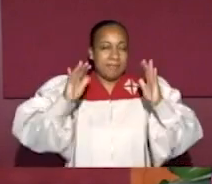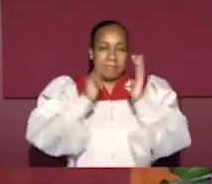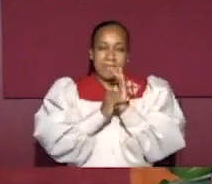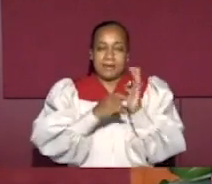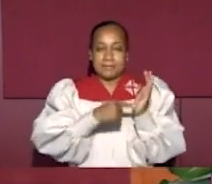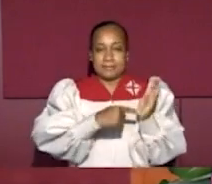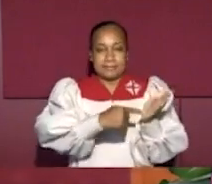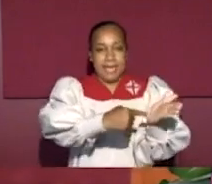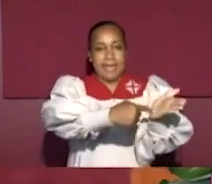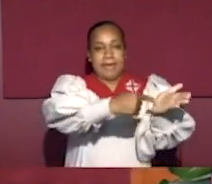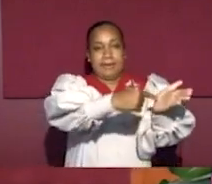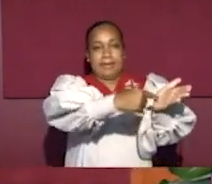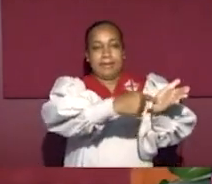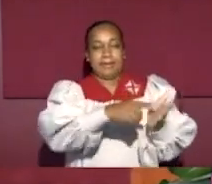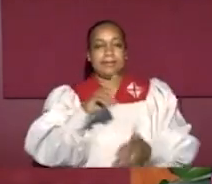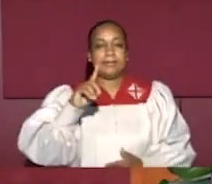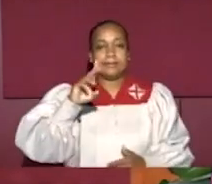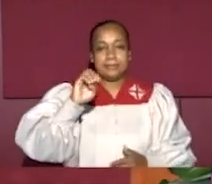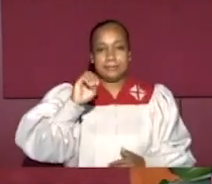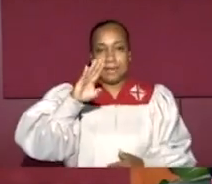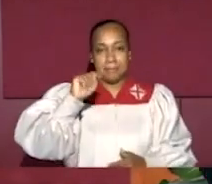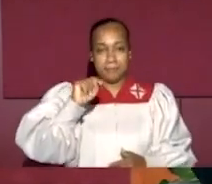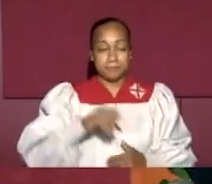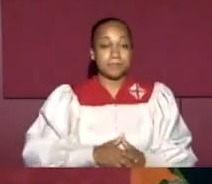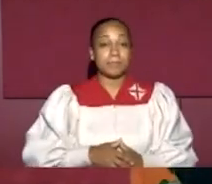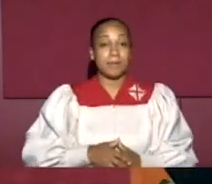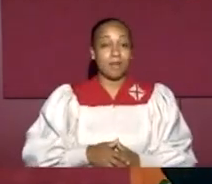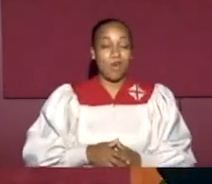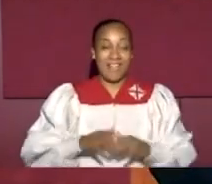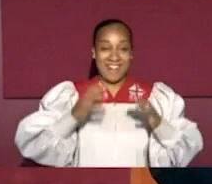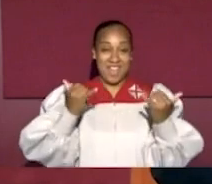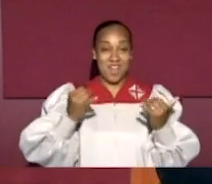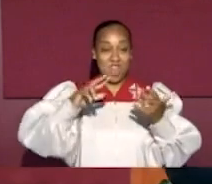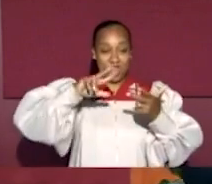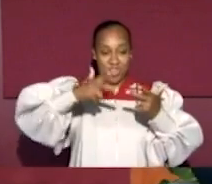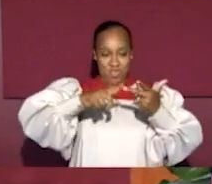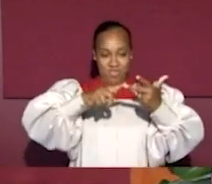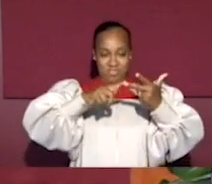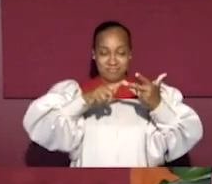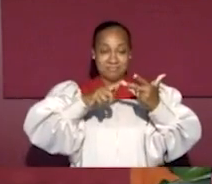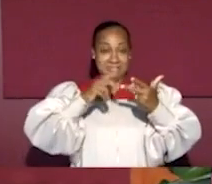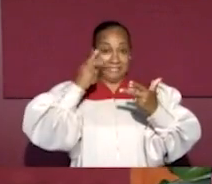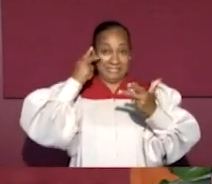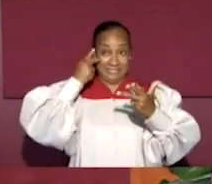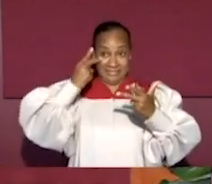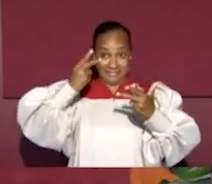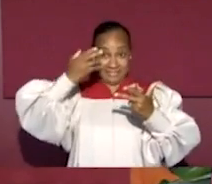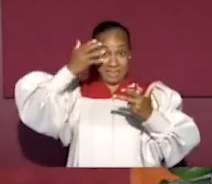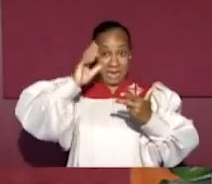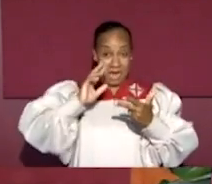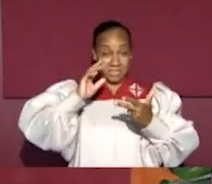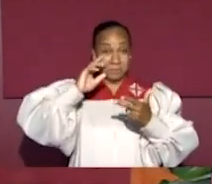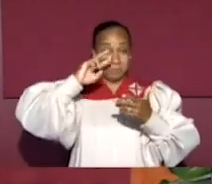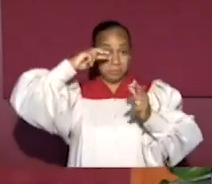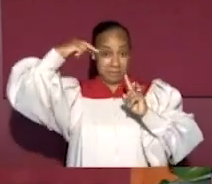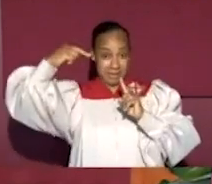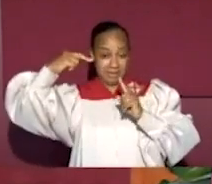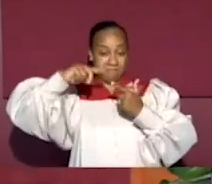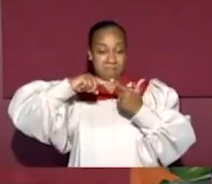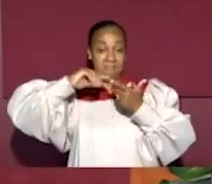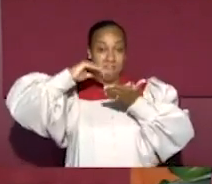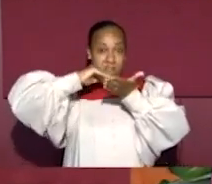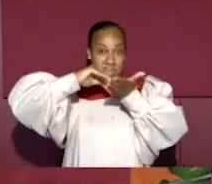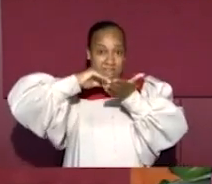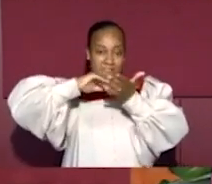Amen? And so that brings us to our third thing. If I'm able to see it from God's perspective and I'm able to forgive, then thirdly,